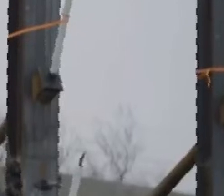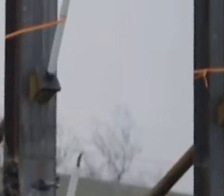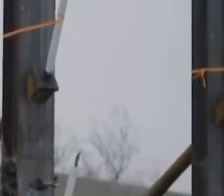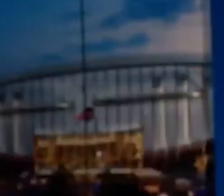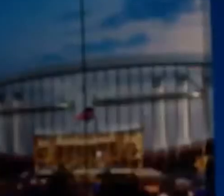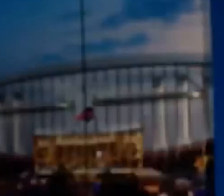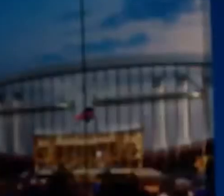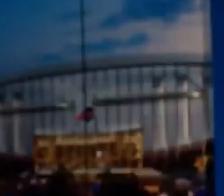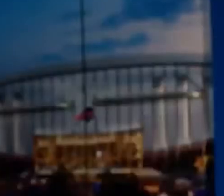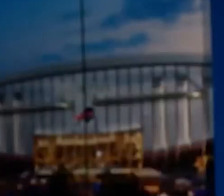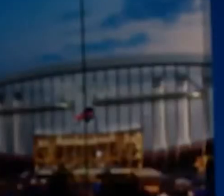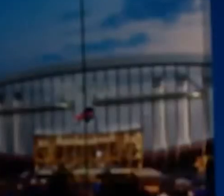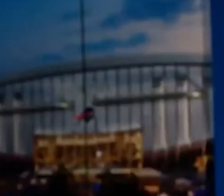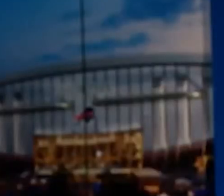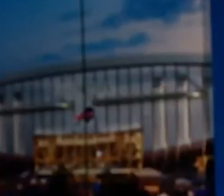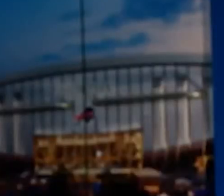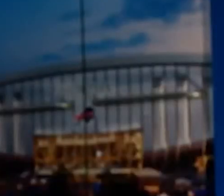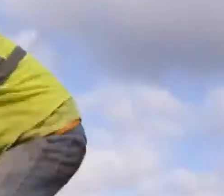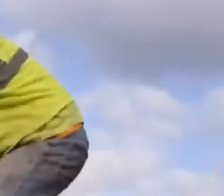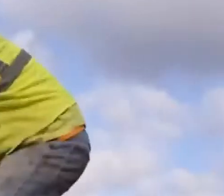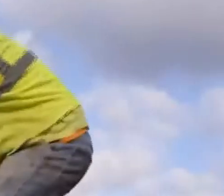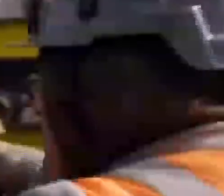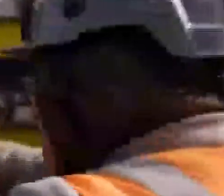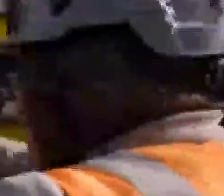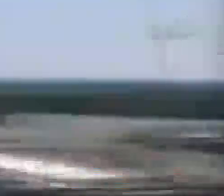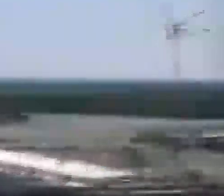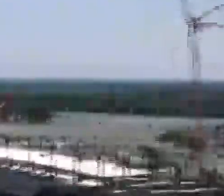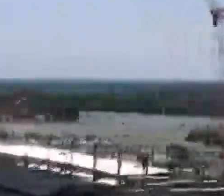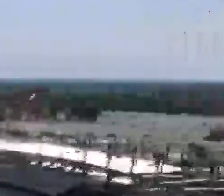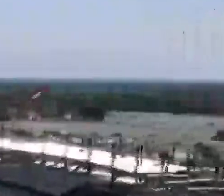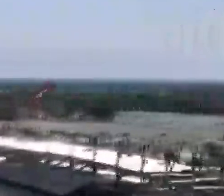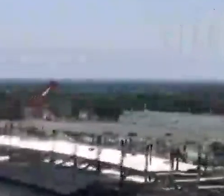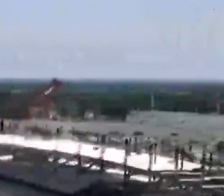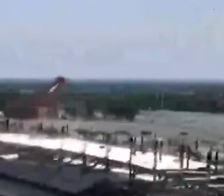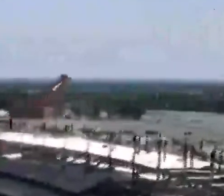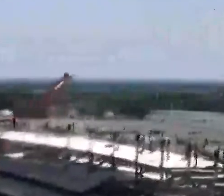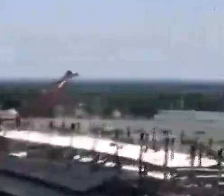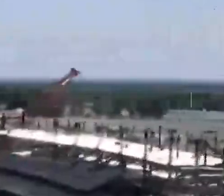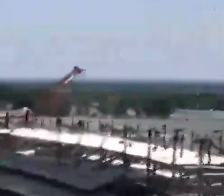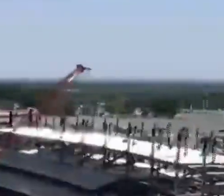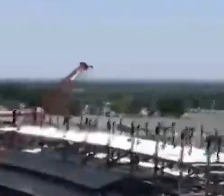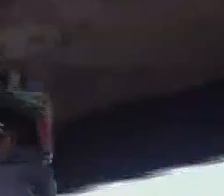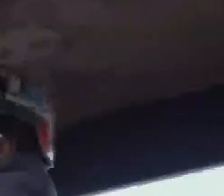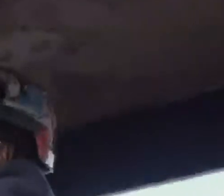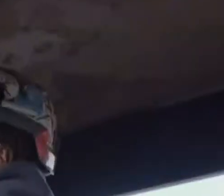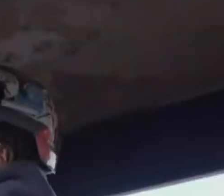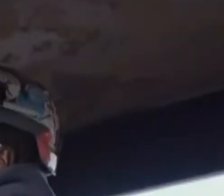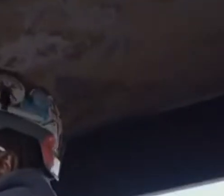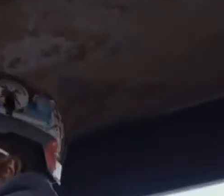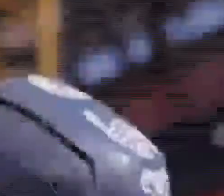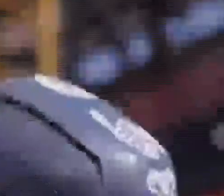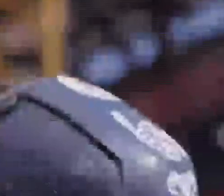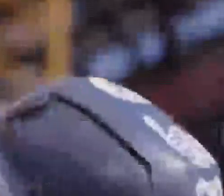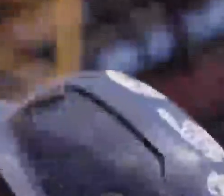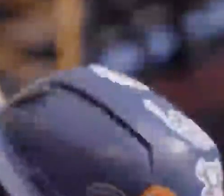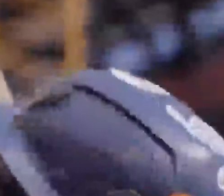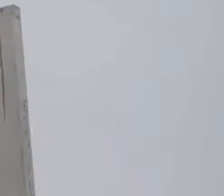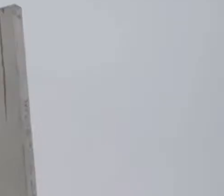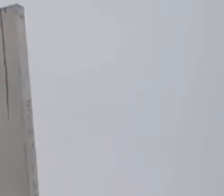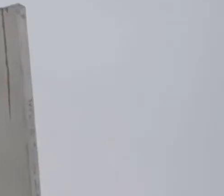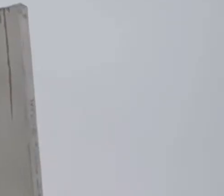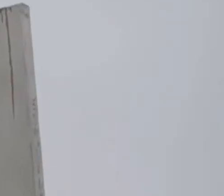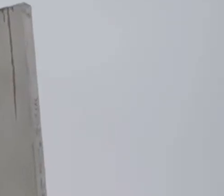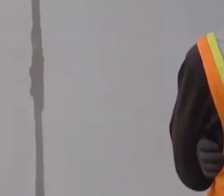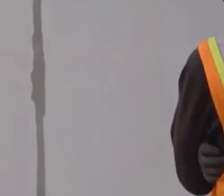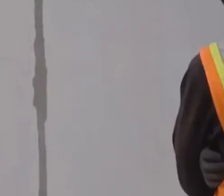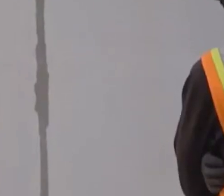The fans are going to be really impressed because you're going to start to see what the outside of the stadium is going to look like. We keep talking about the personality of the building with every piece that goes up and with